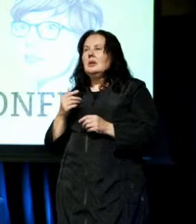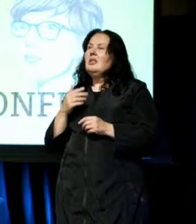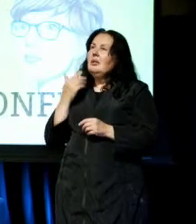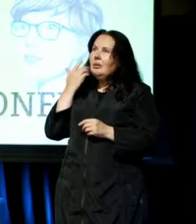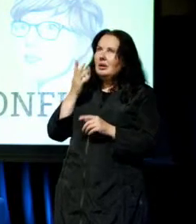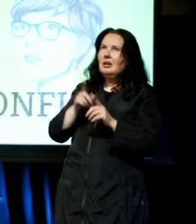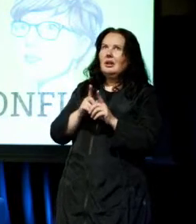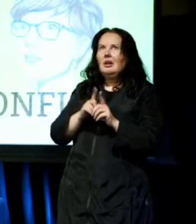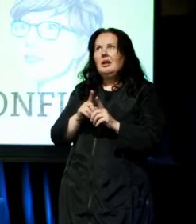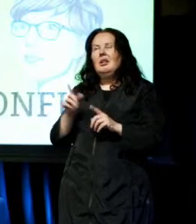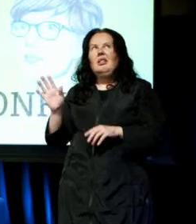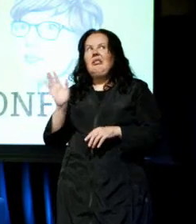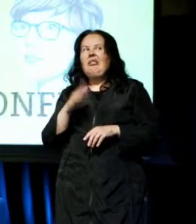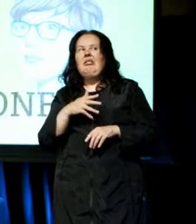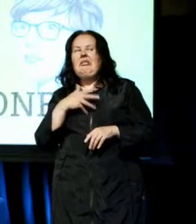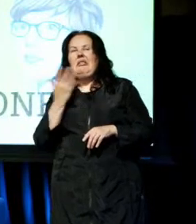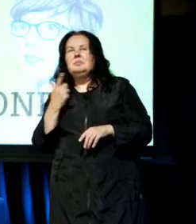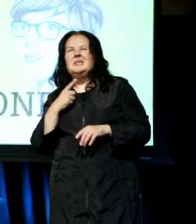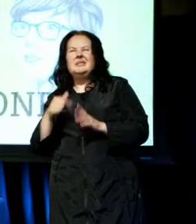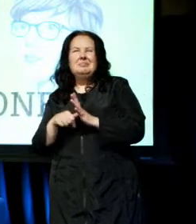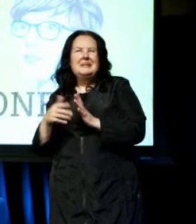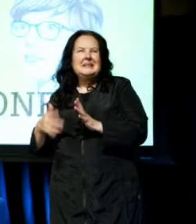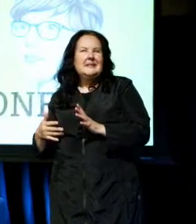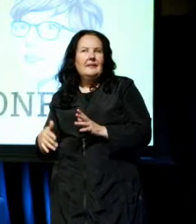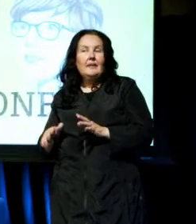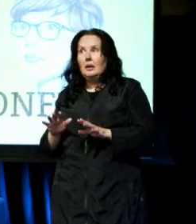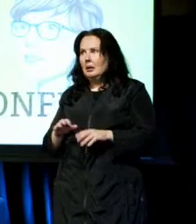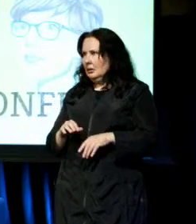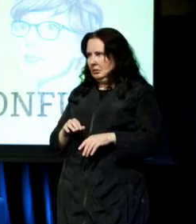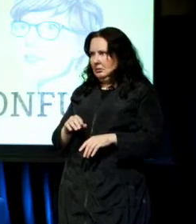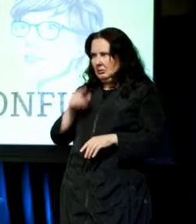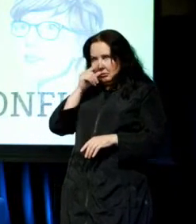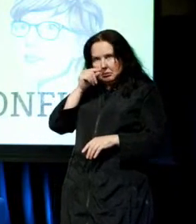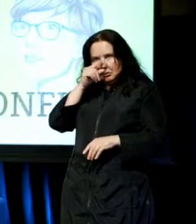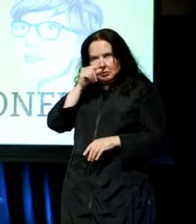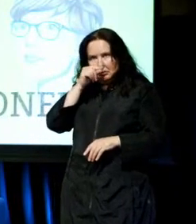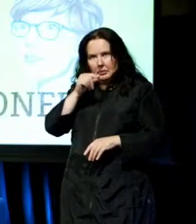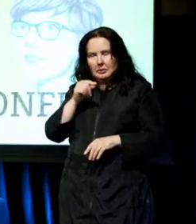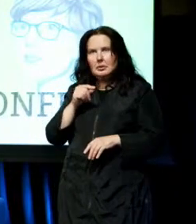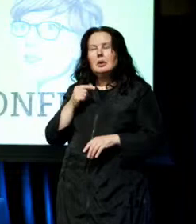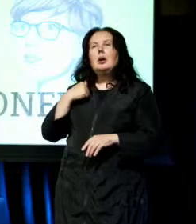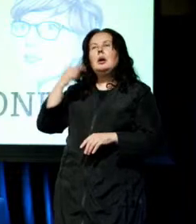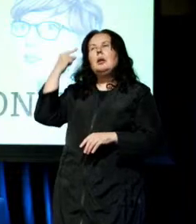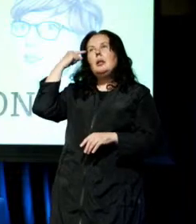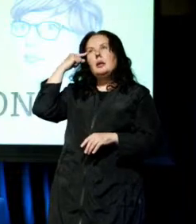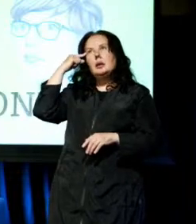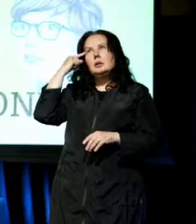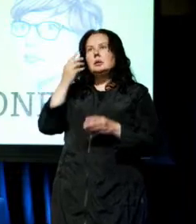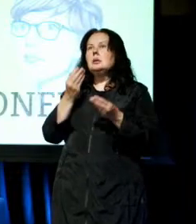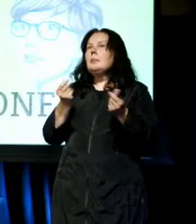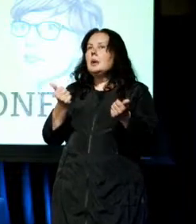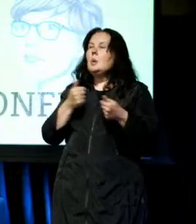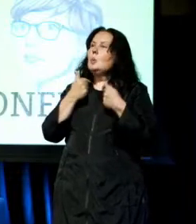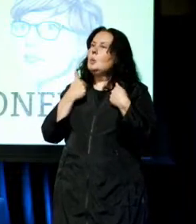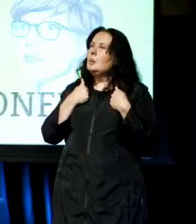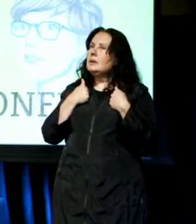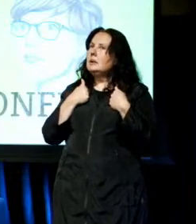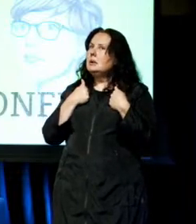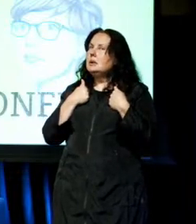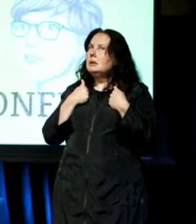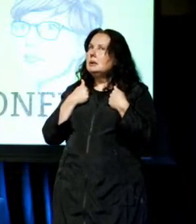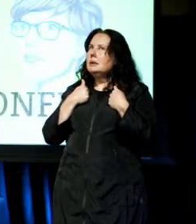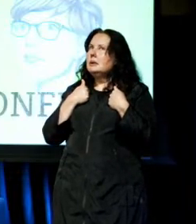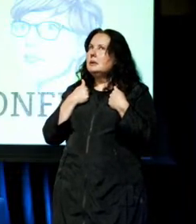so expensive. It's like, it's doable. And I think something that we need to, I think a lot of